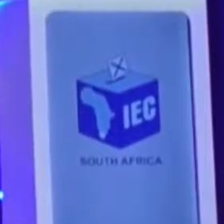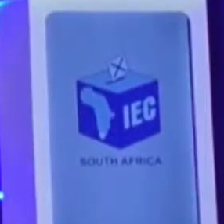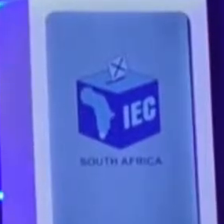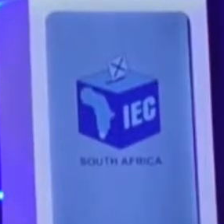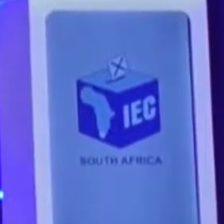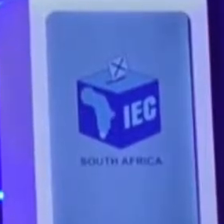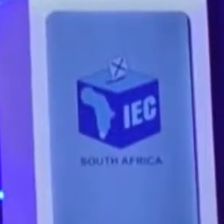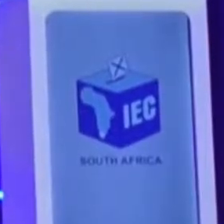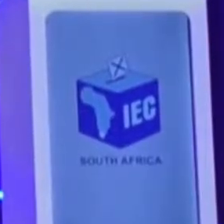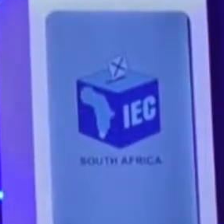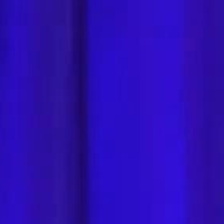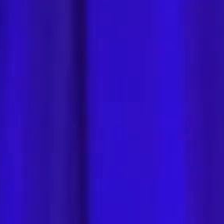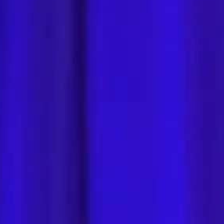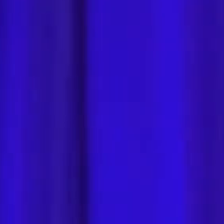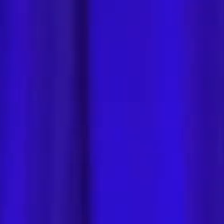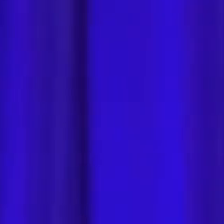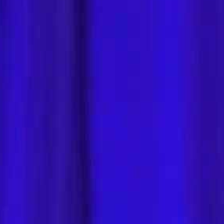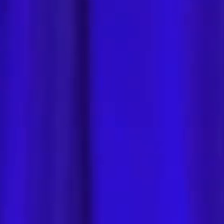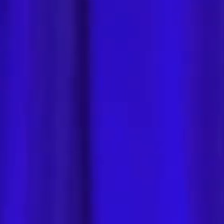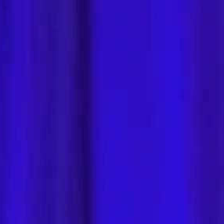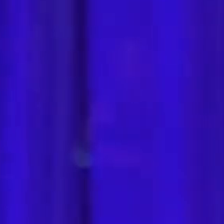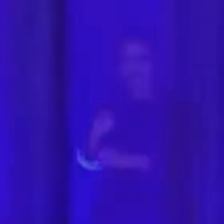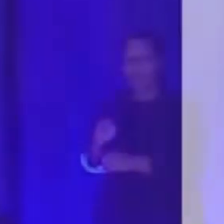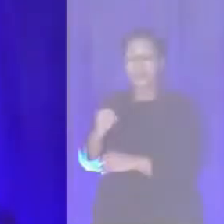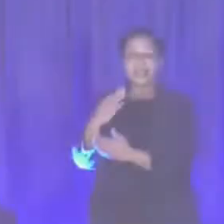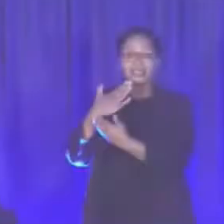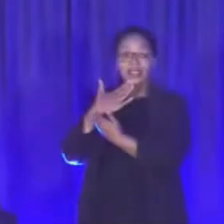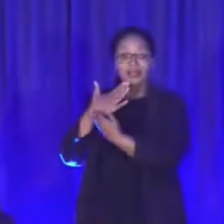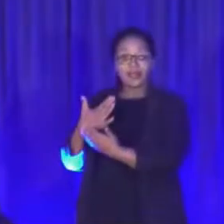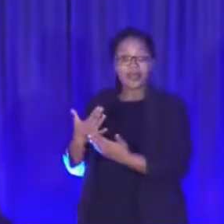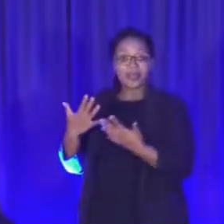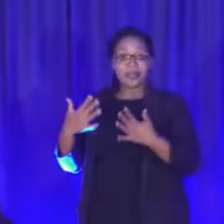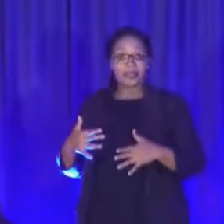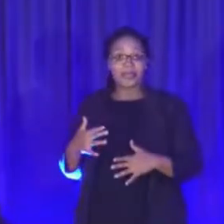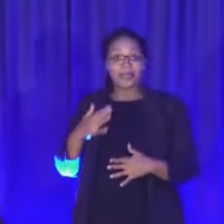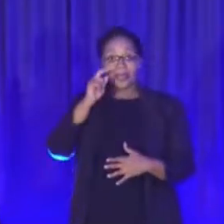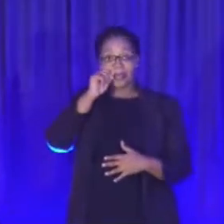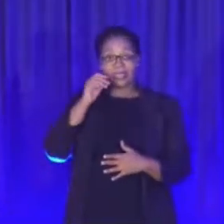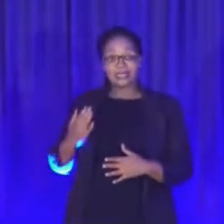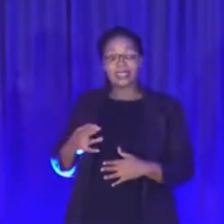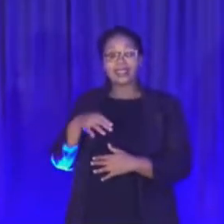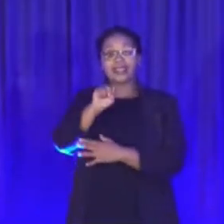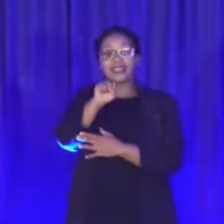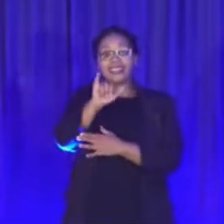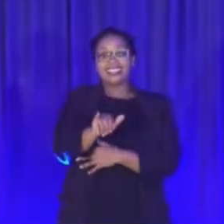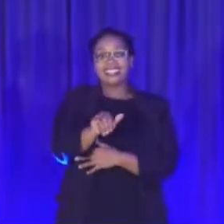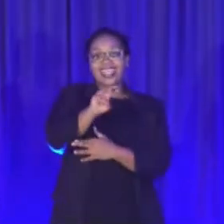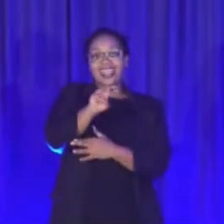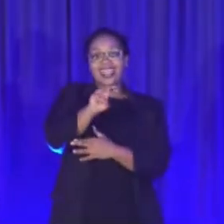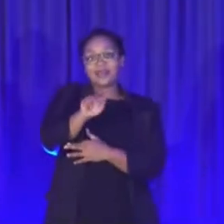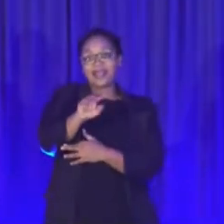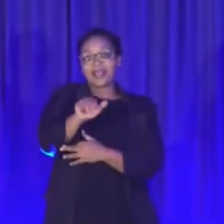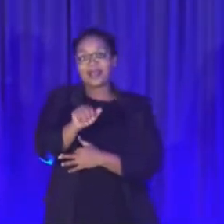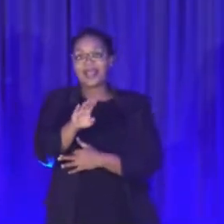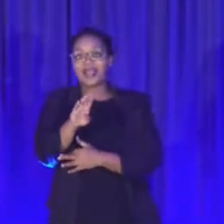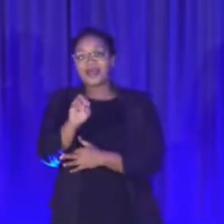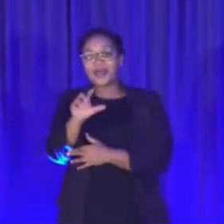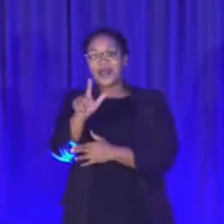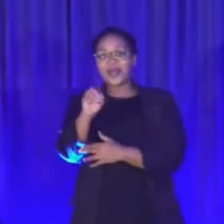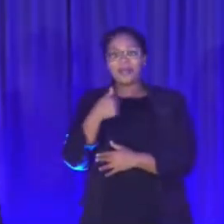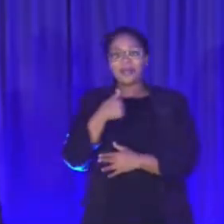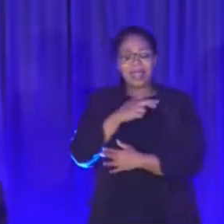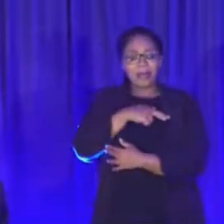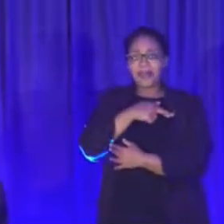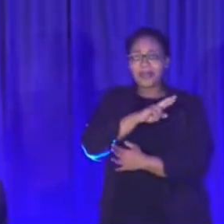Thank you so much to Chief Electoral Officer, that is Mr. Saima Mabolo. Look at me getting straight into things and being rude and not giving